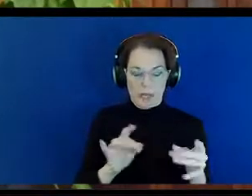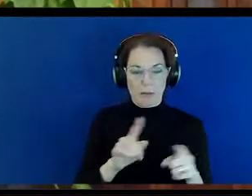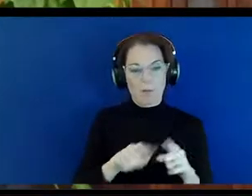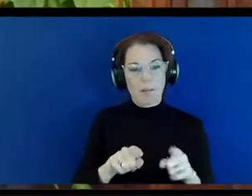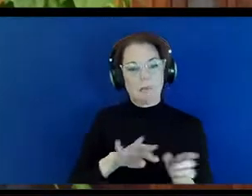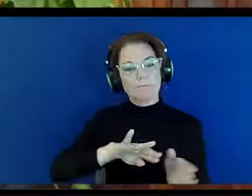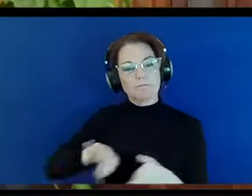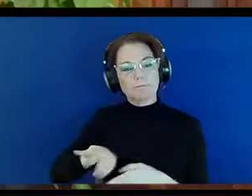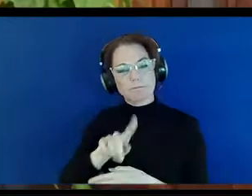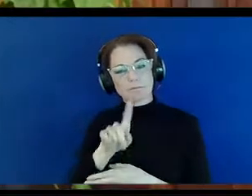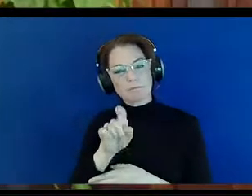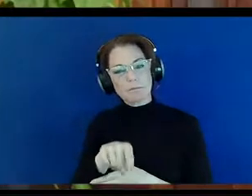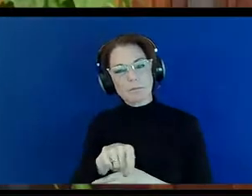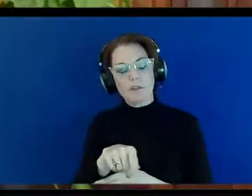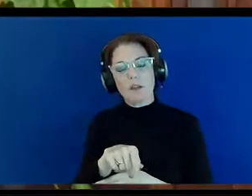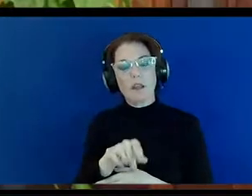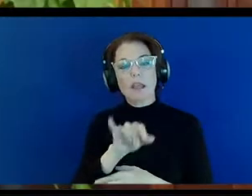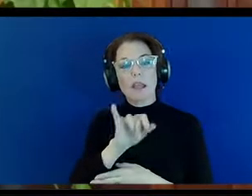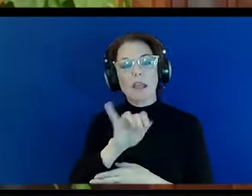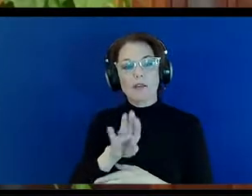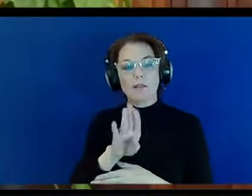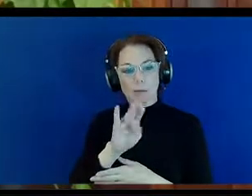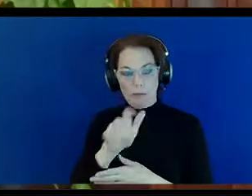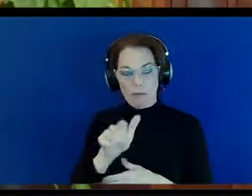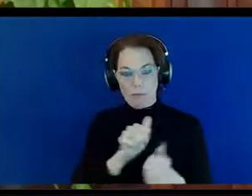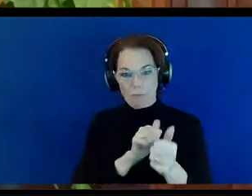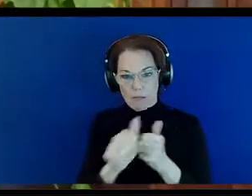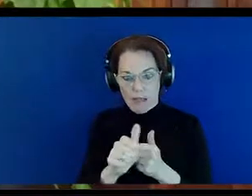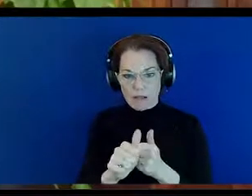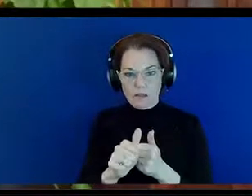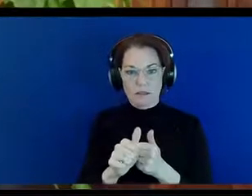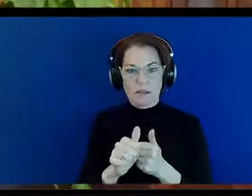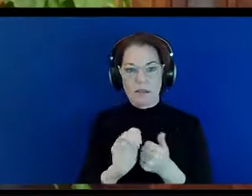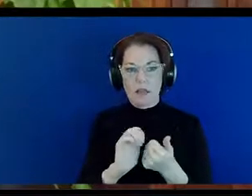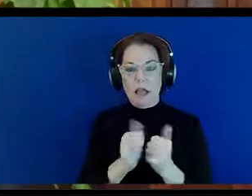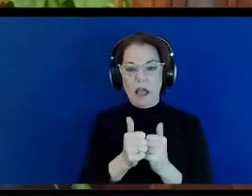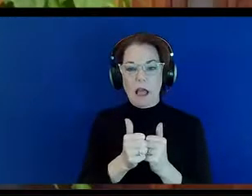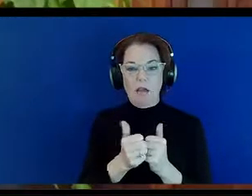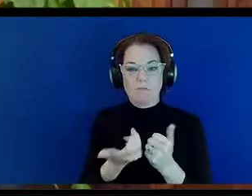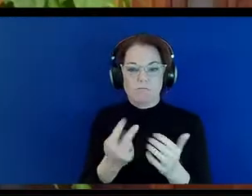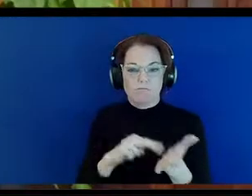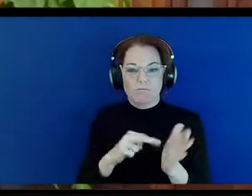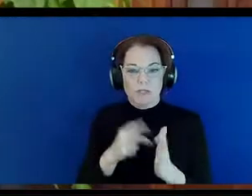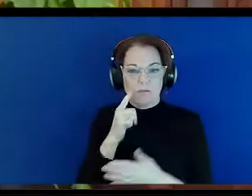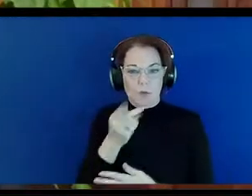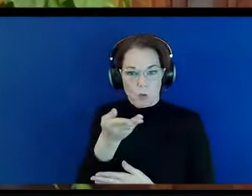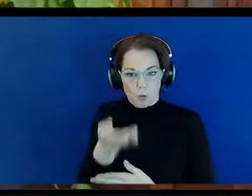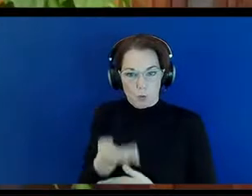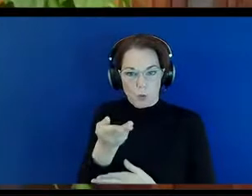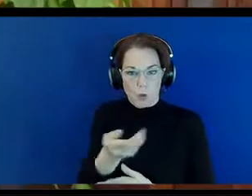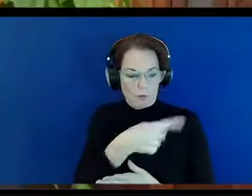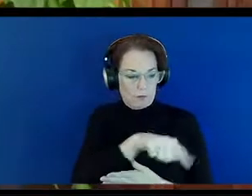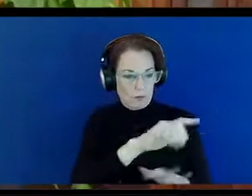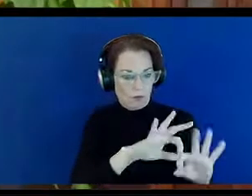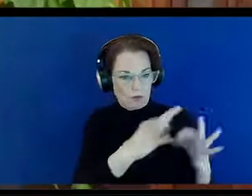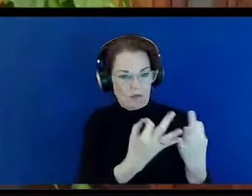passage of this bill would mean to you and to the families you work with through Parents Against